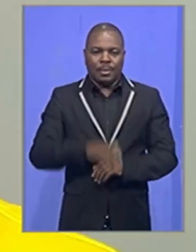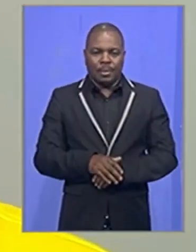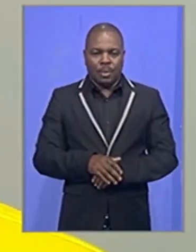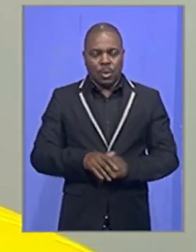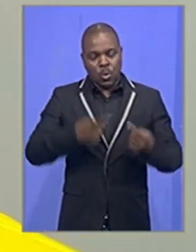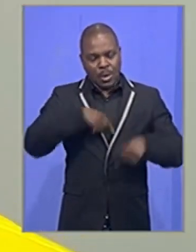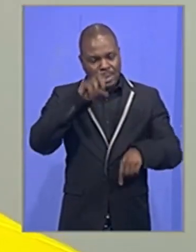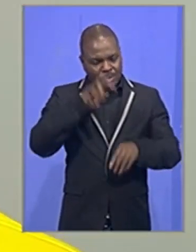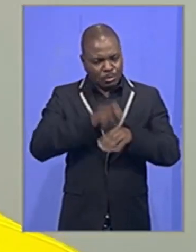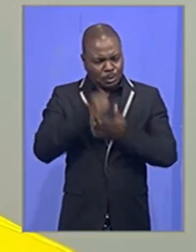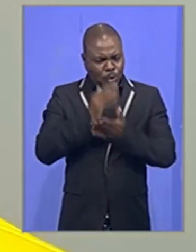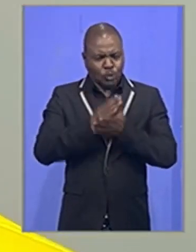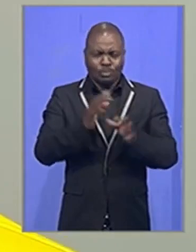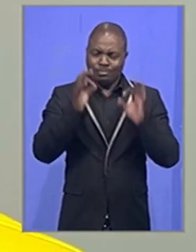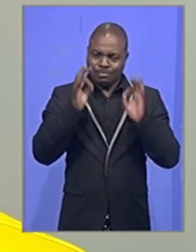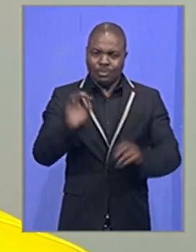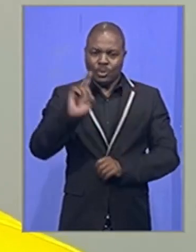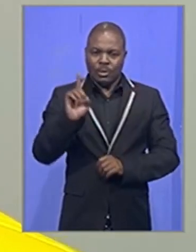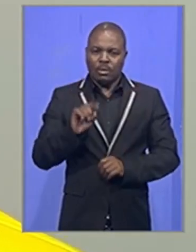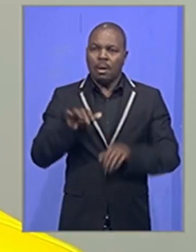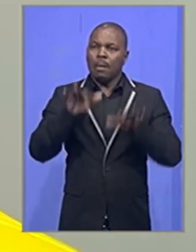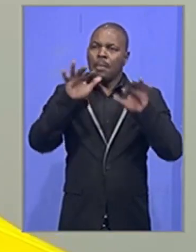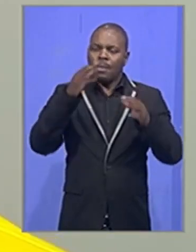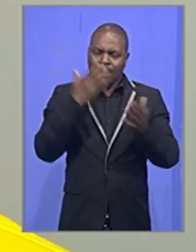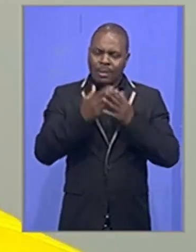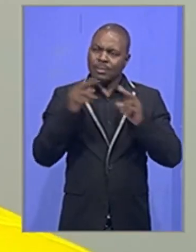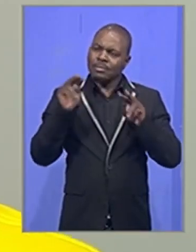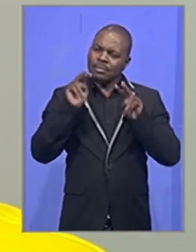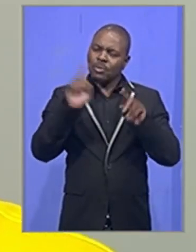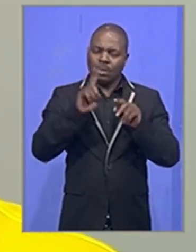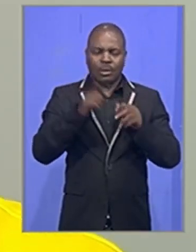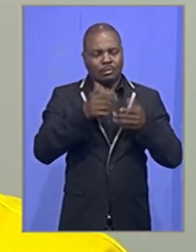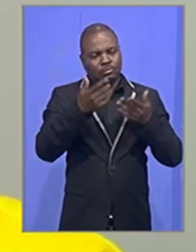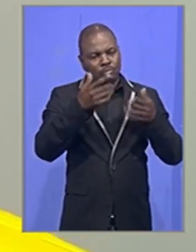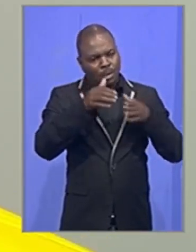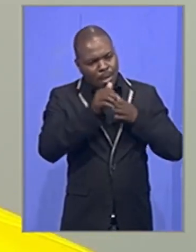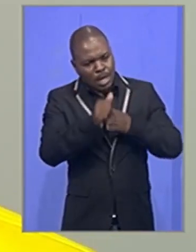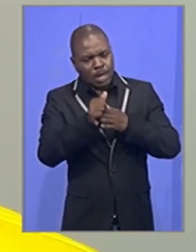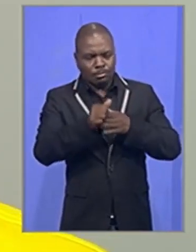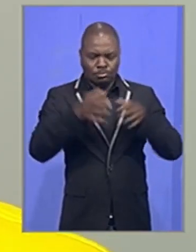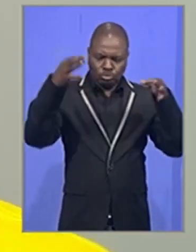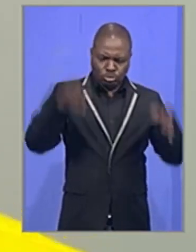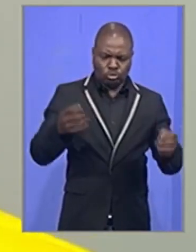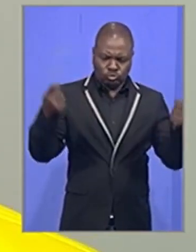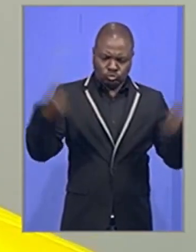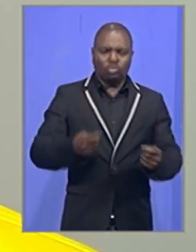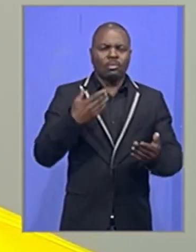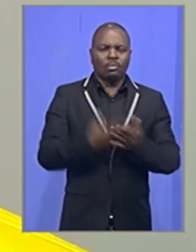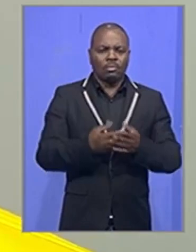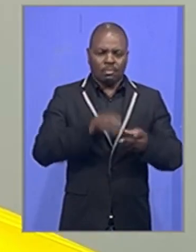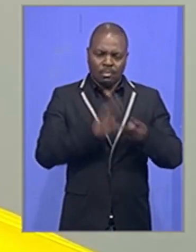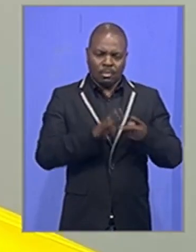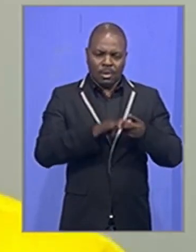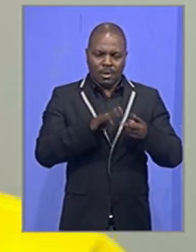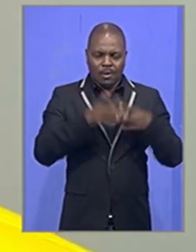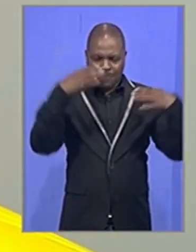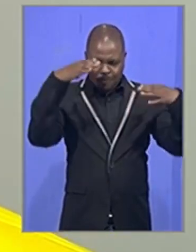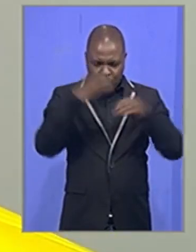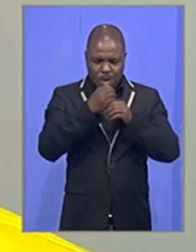that our people can see that we now have a decisive leadership that is focusing on